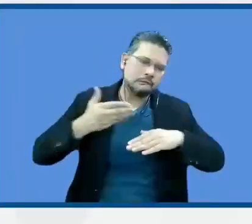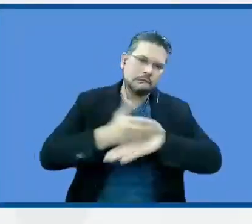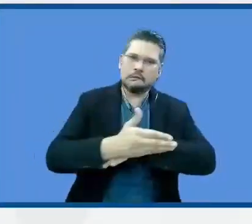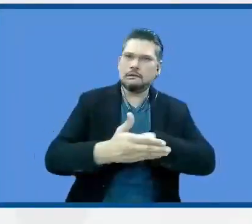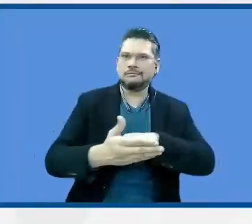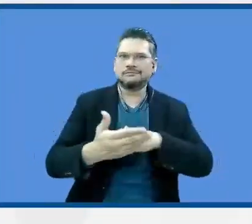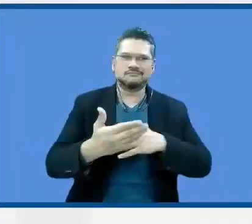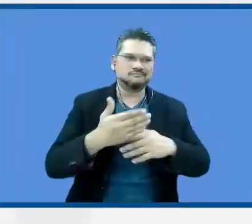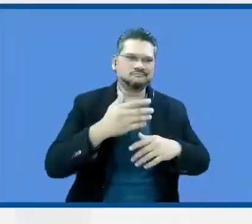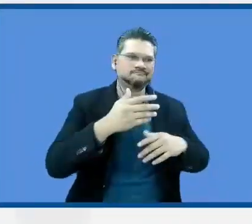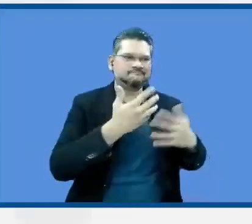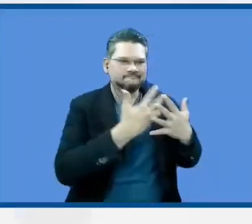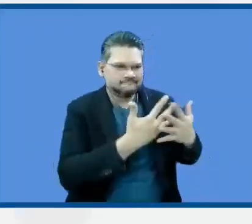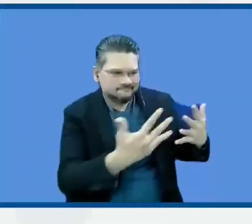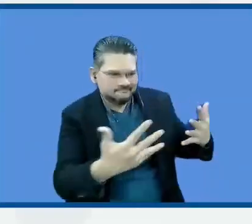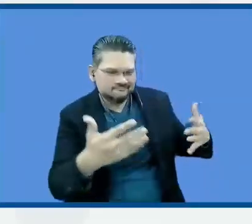And